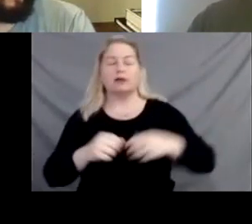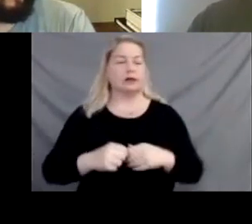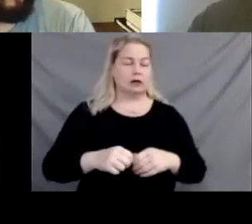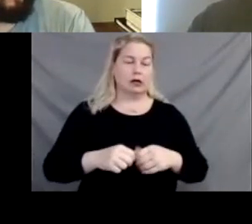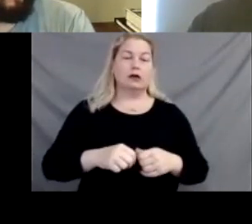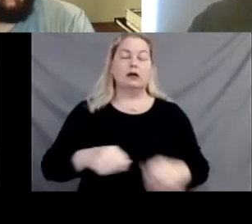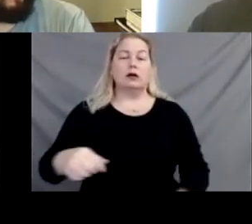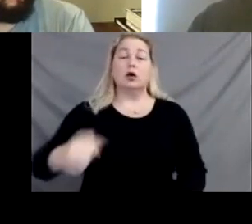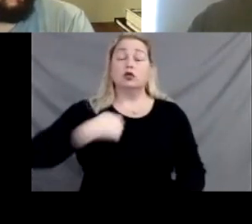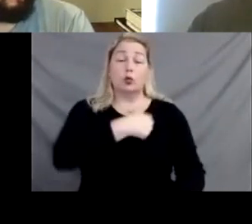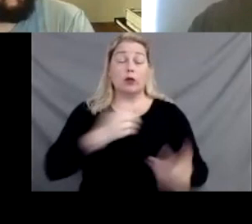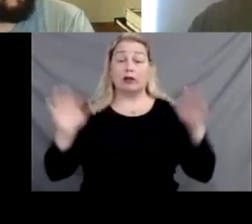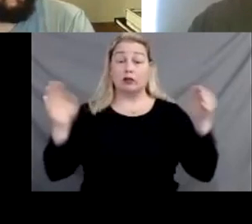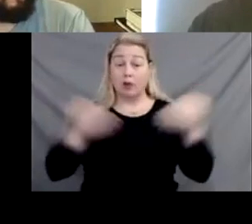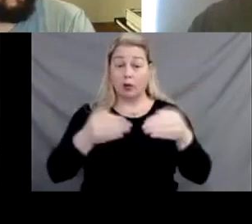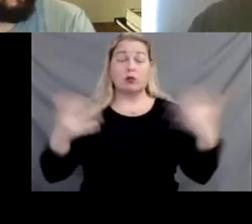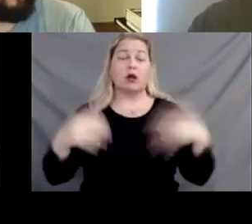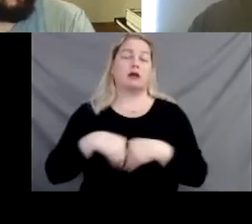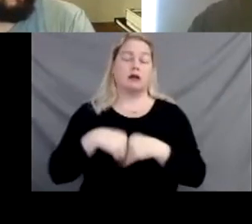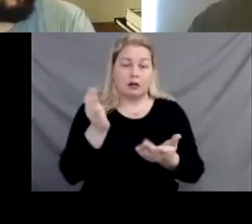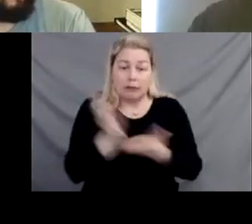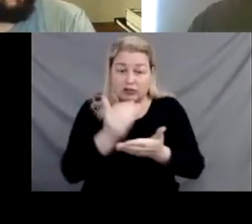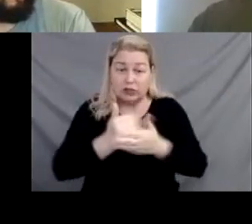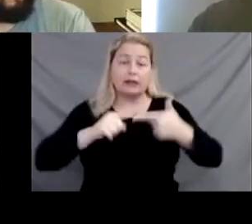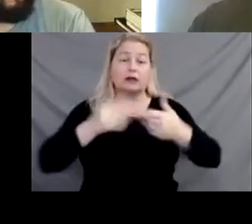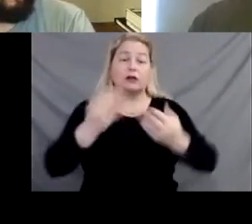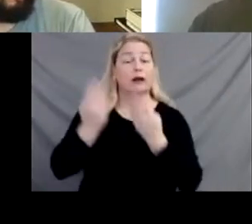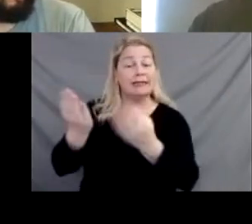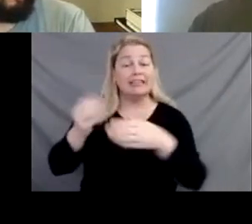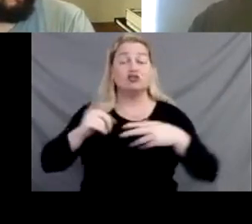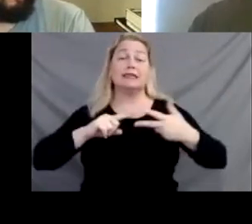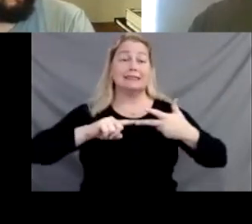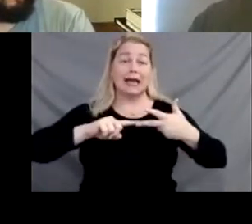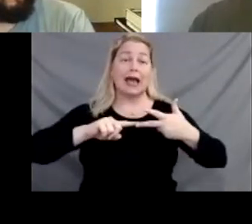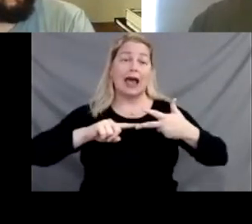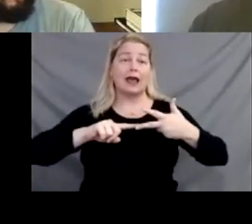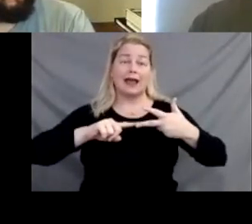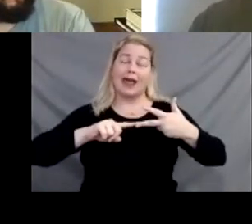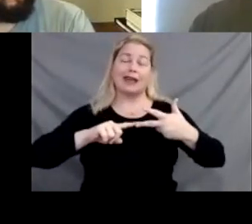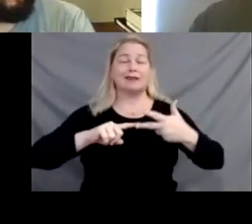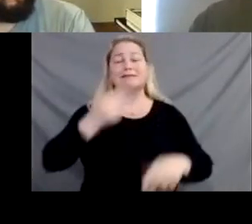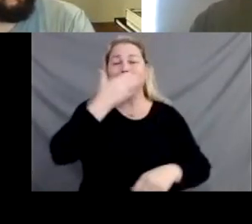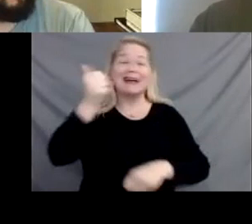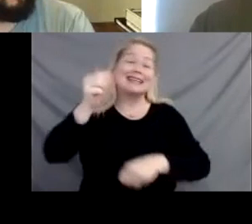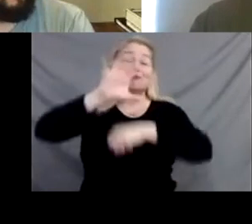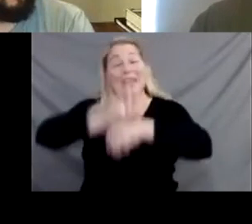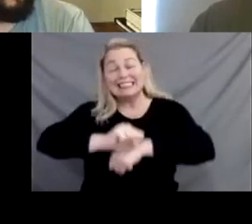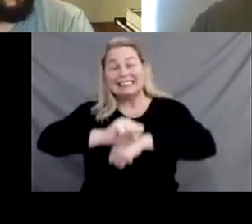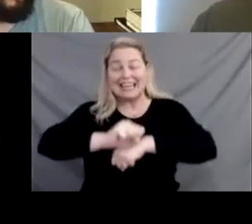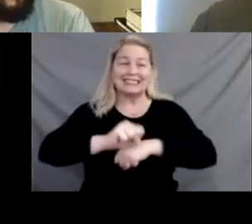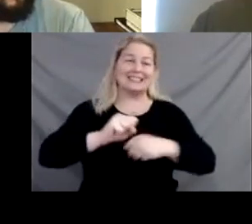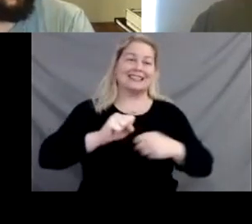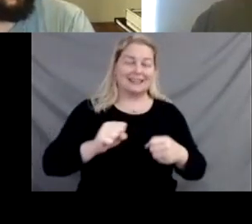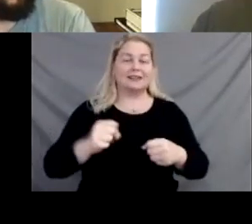sure that we're focusing on participatory budgeting and the recommendations and, best practices and those sorts of things to be able to advise